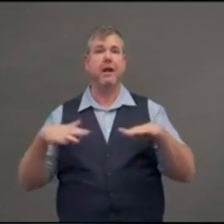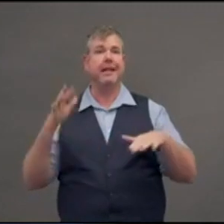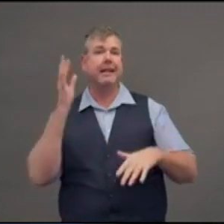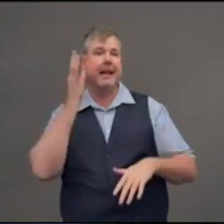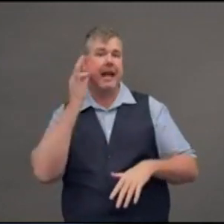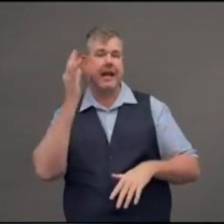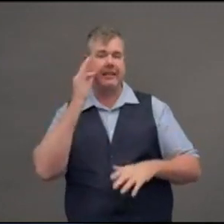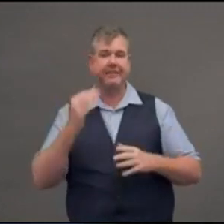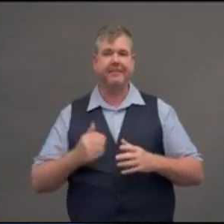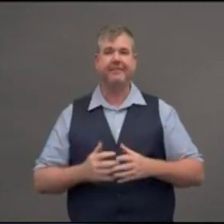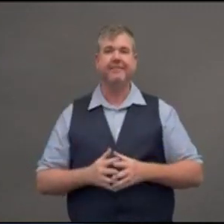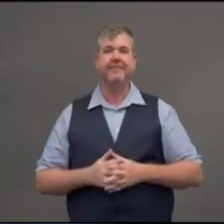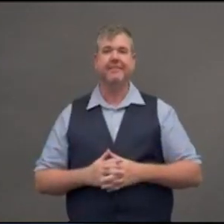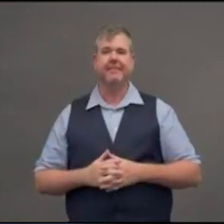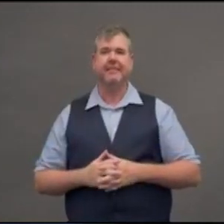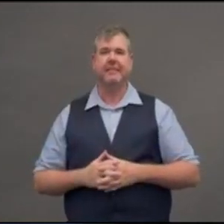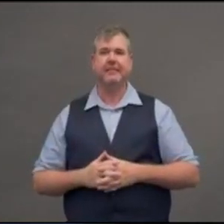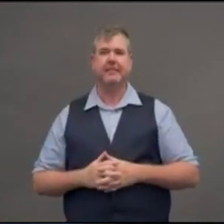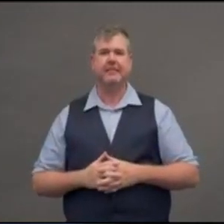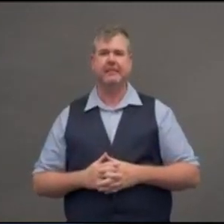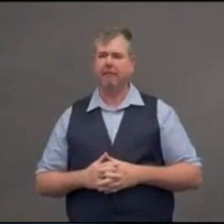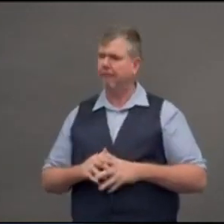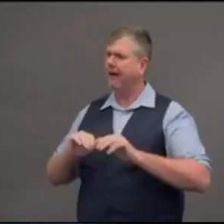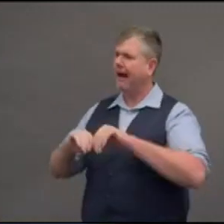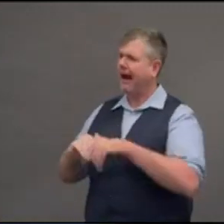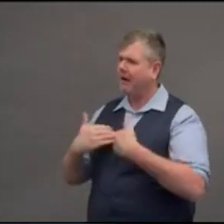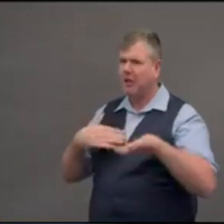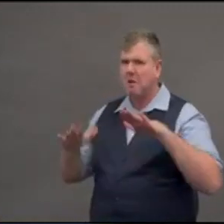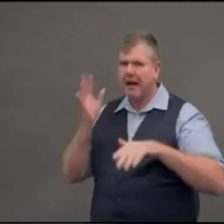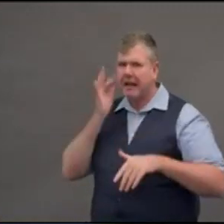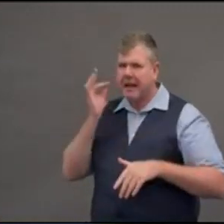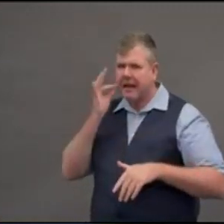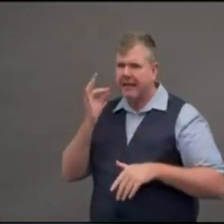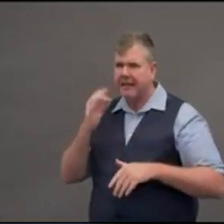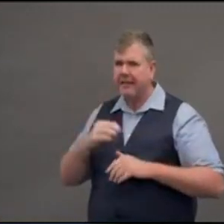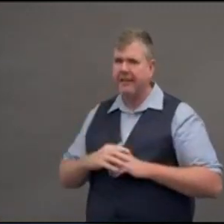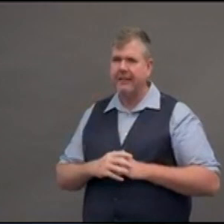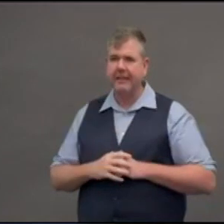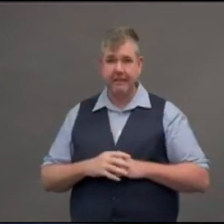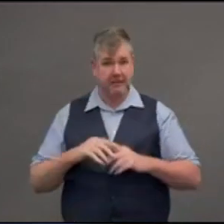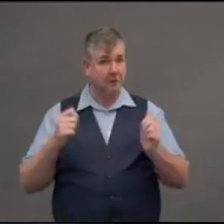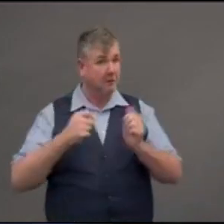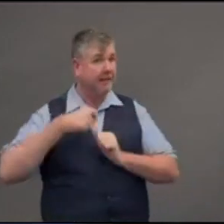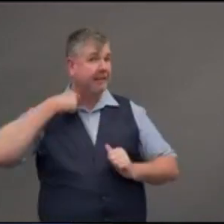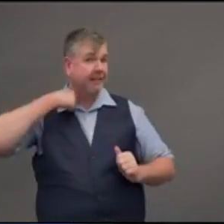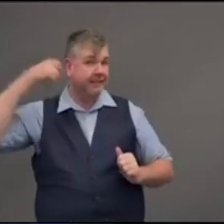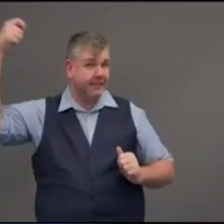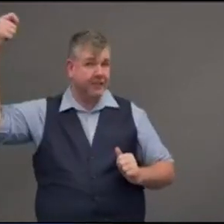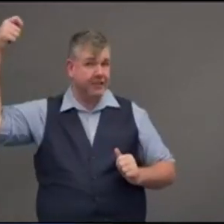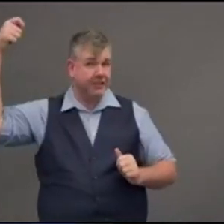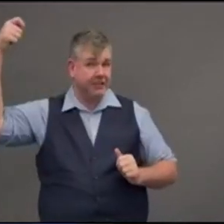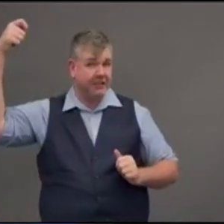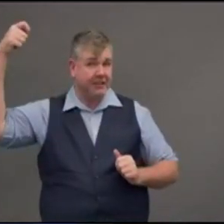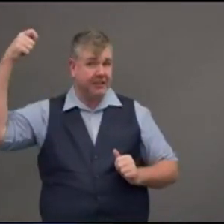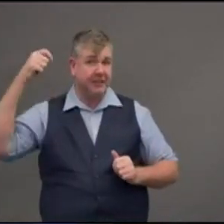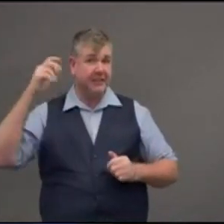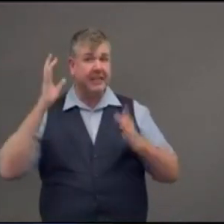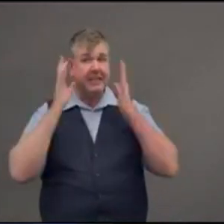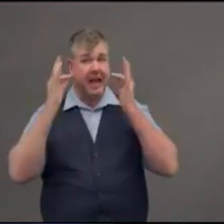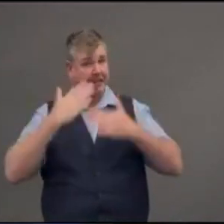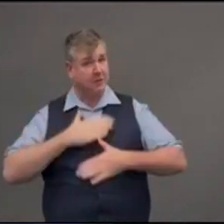So I just put the leash on my cat and then just walk. He actually likes walking. Yeah.